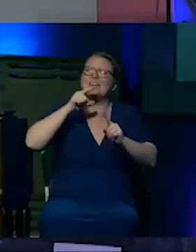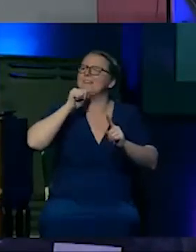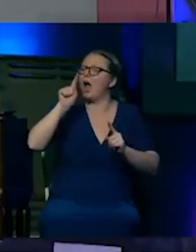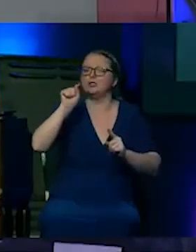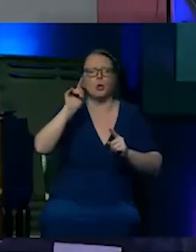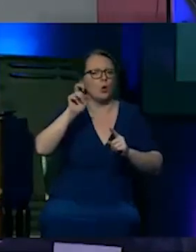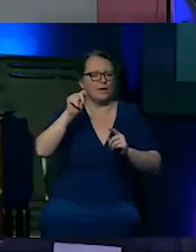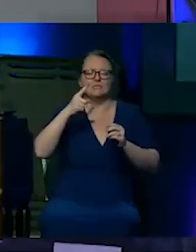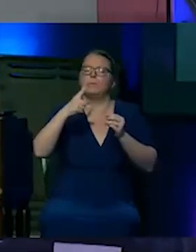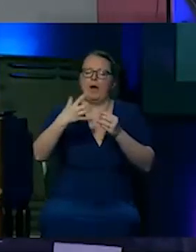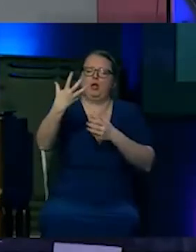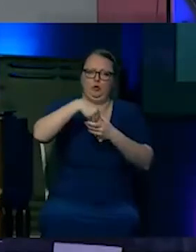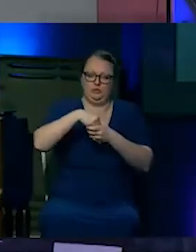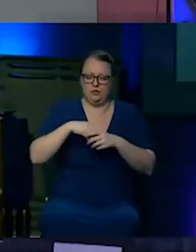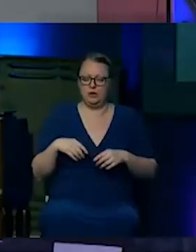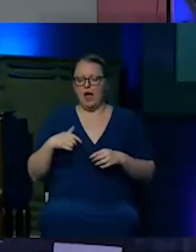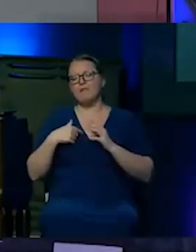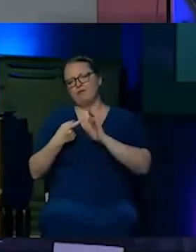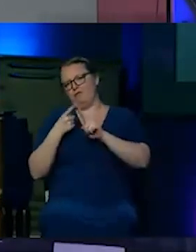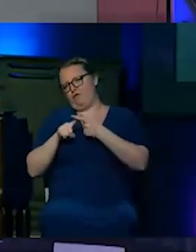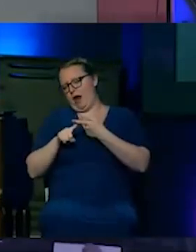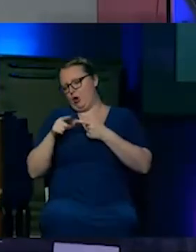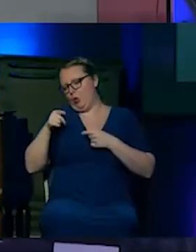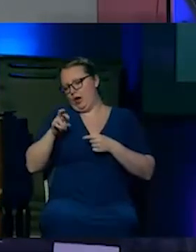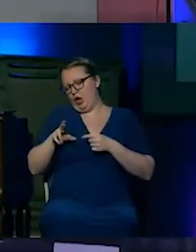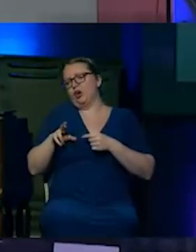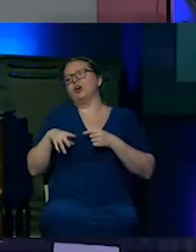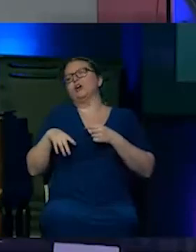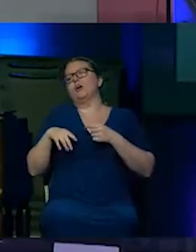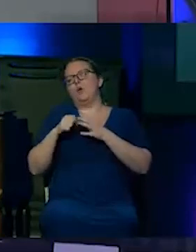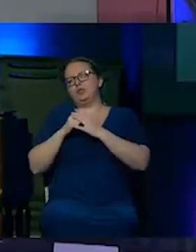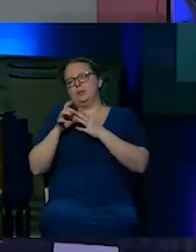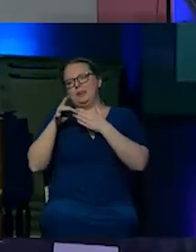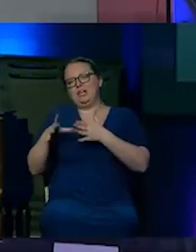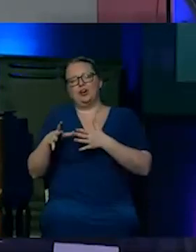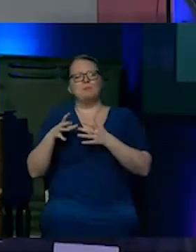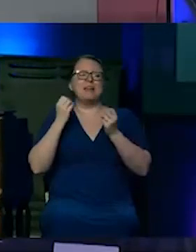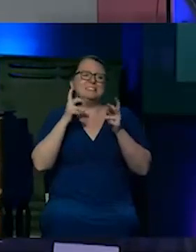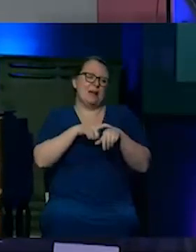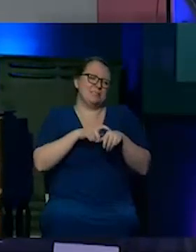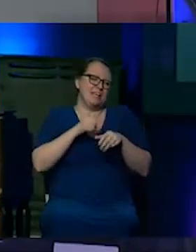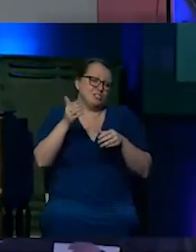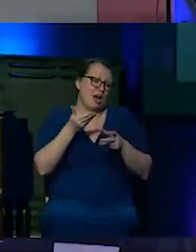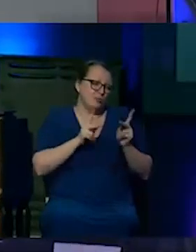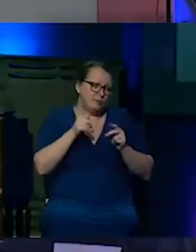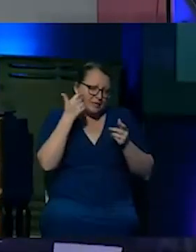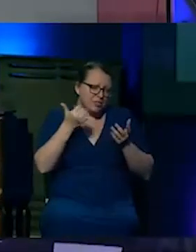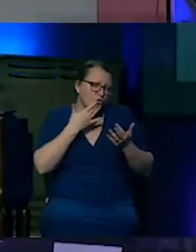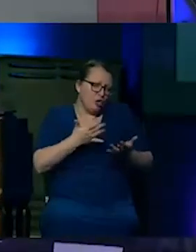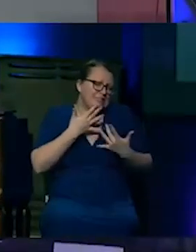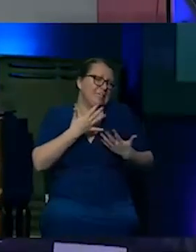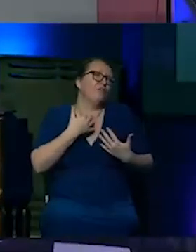not a Christian, she's queer, and she was a worship leader, because a lot of times they hire people who, like, are really good at singing and playing guitar. And